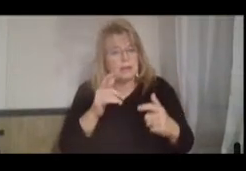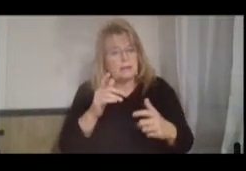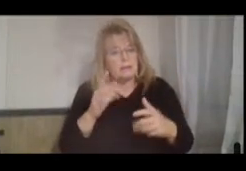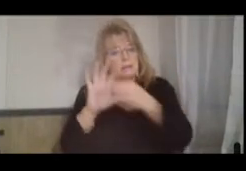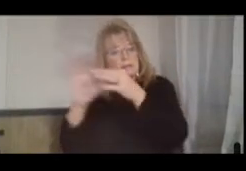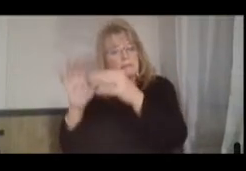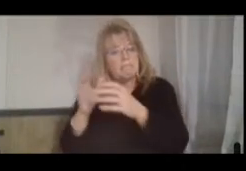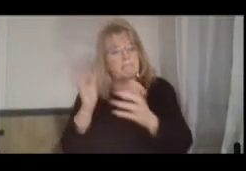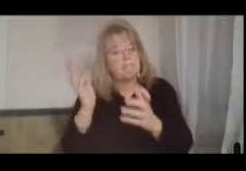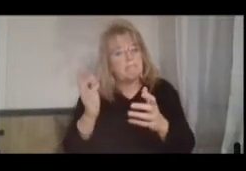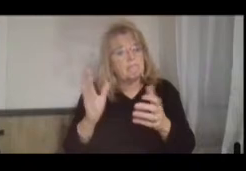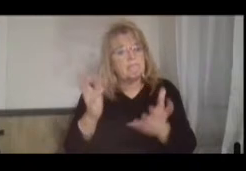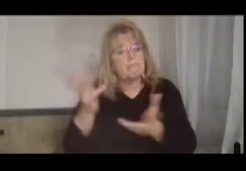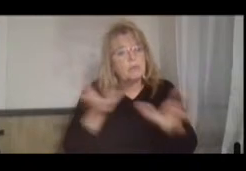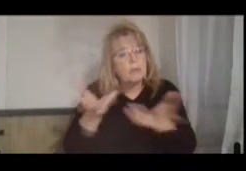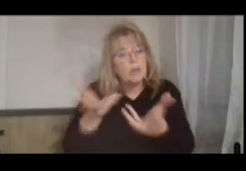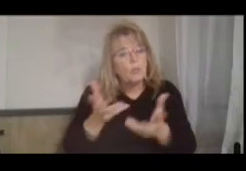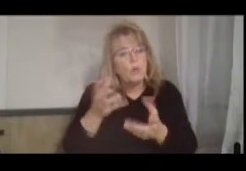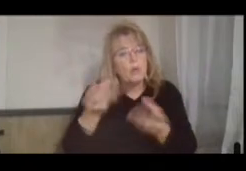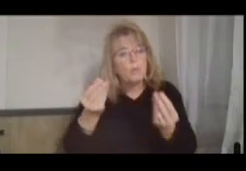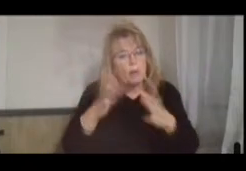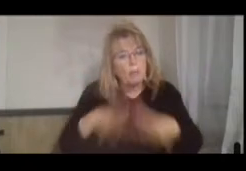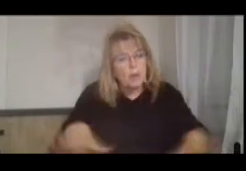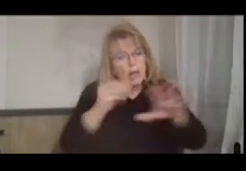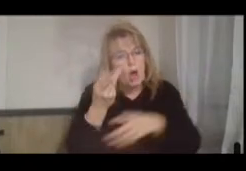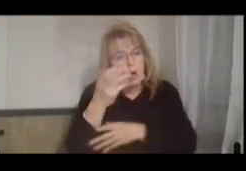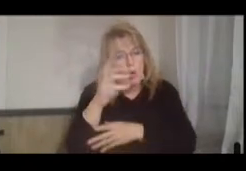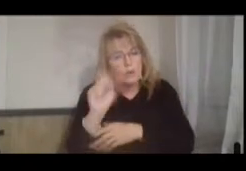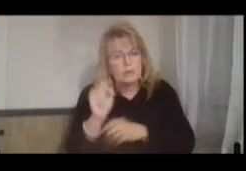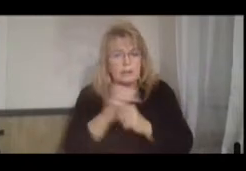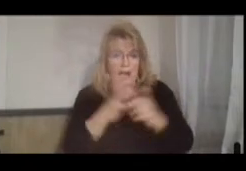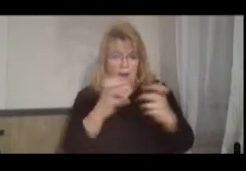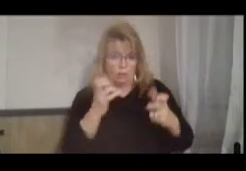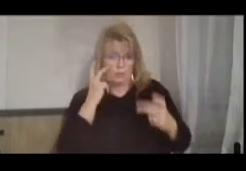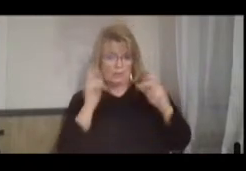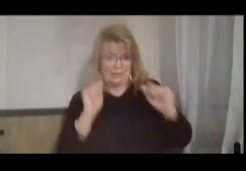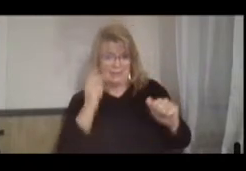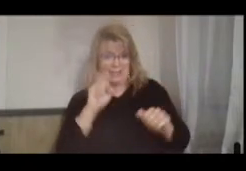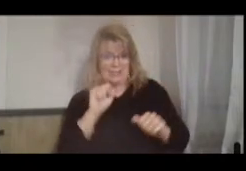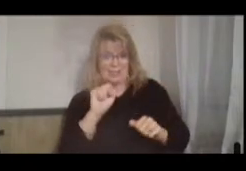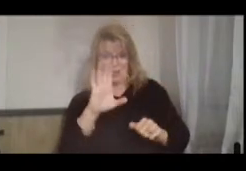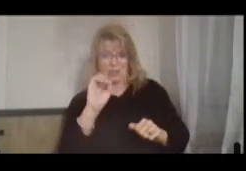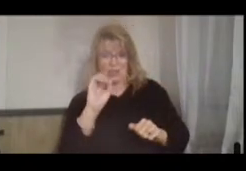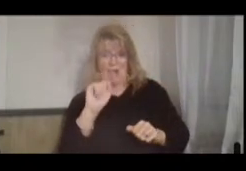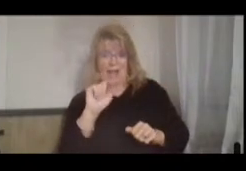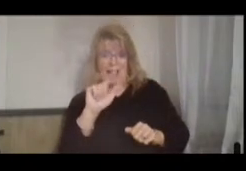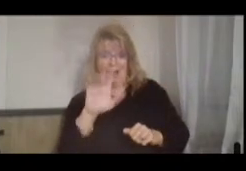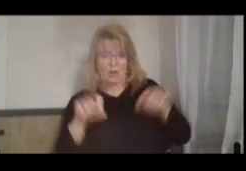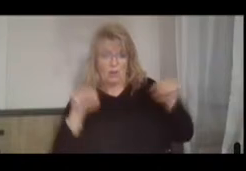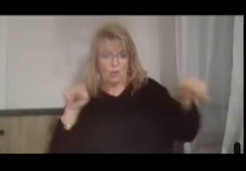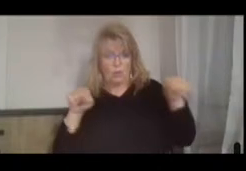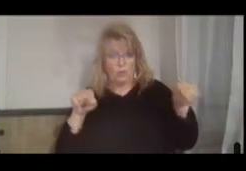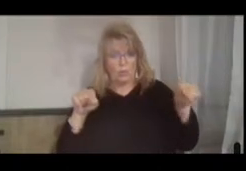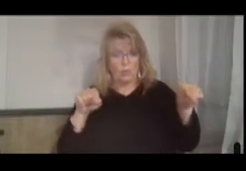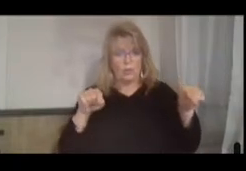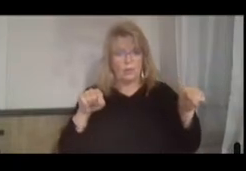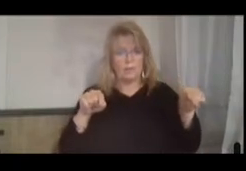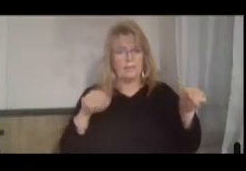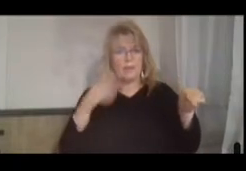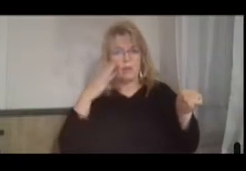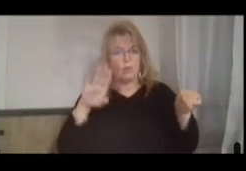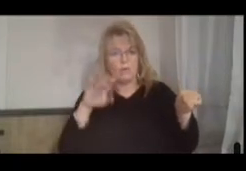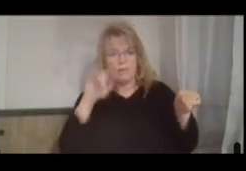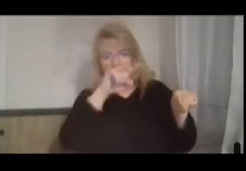you a little bit of an orientation. If you can see here, this is Scott Avenue. This is Fountainview. I don't know if the pointer can follow me on